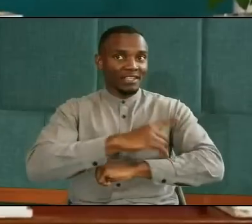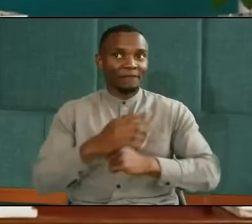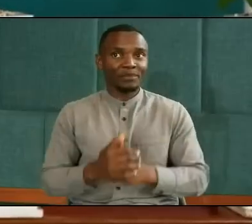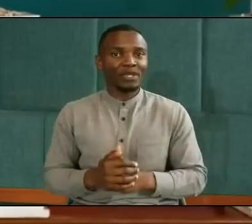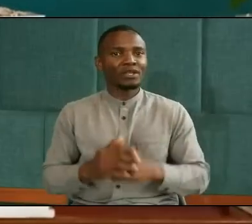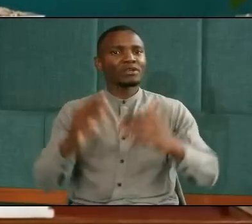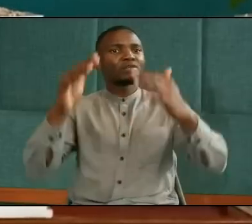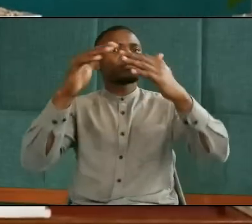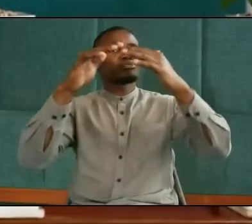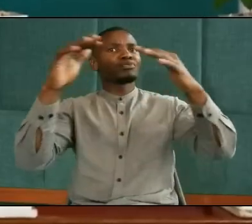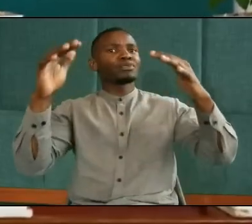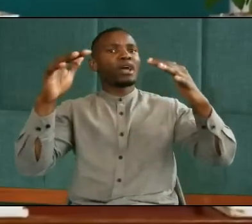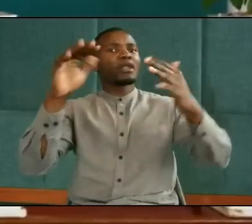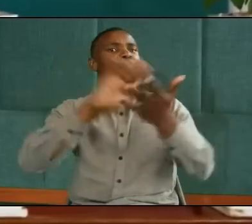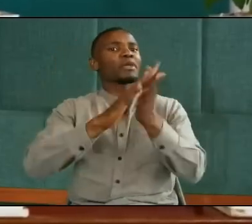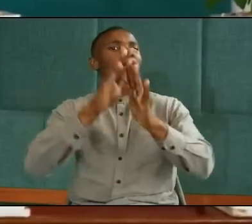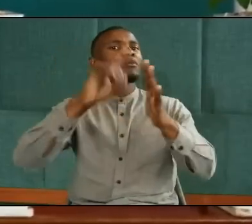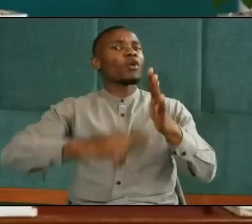the sky turns yellow.